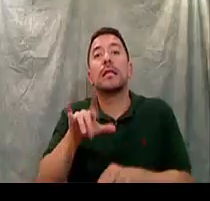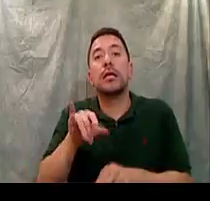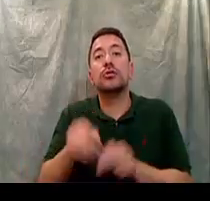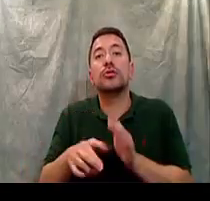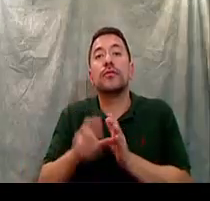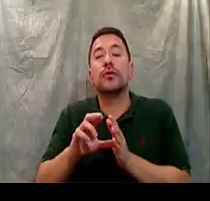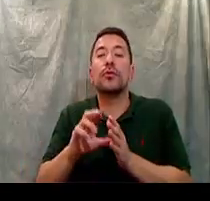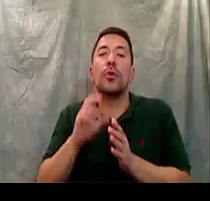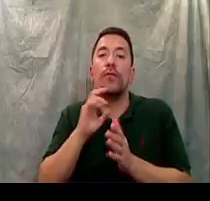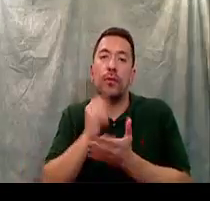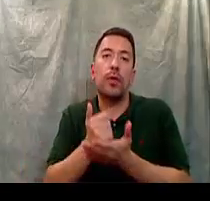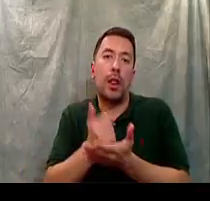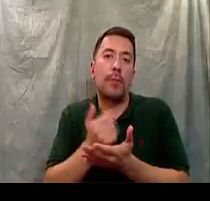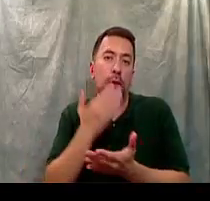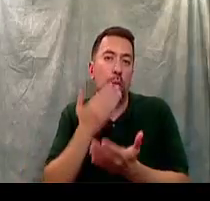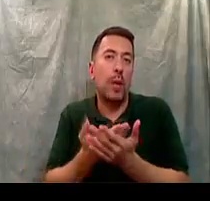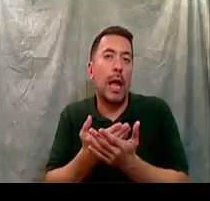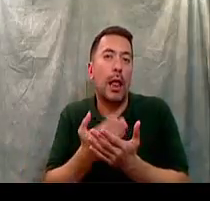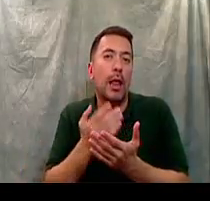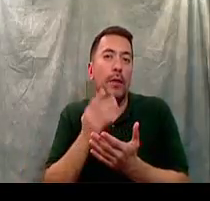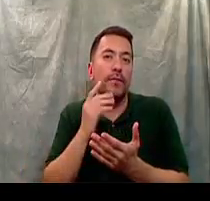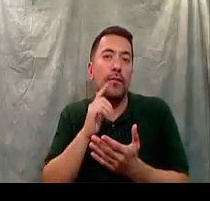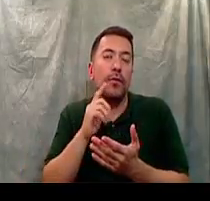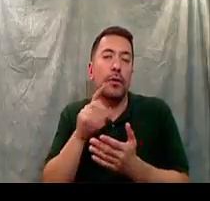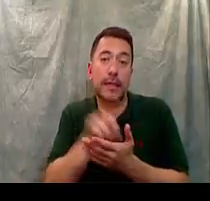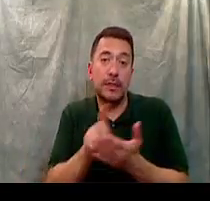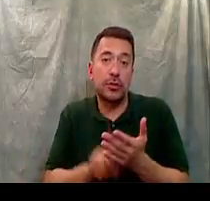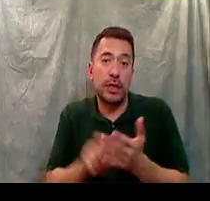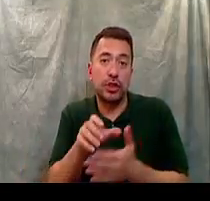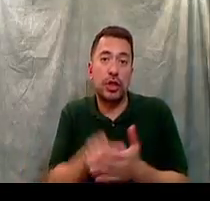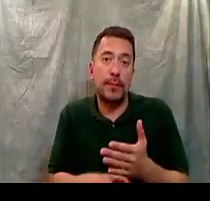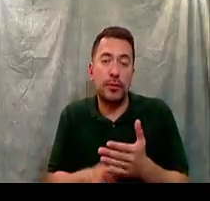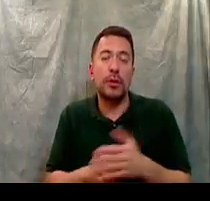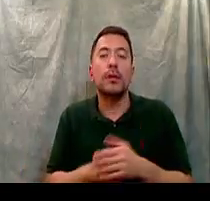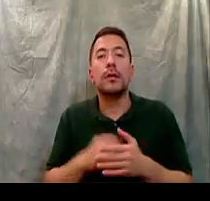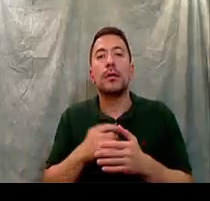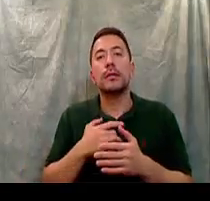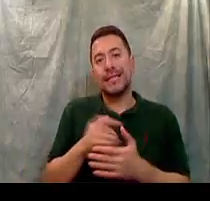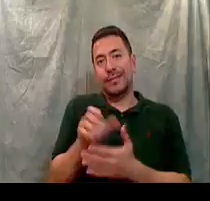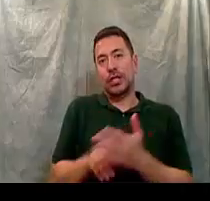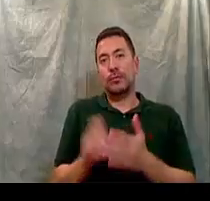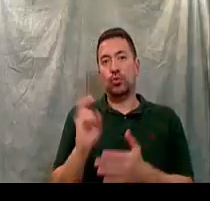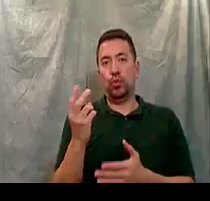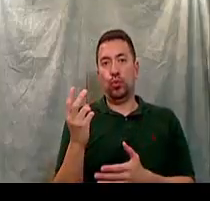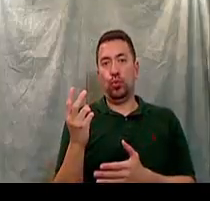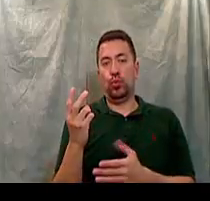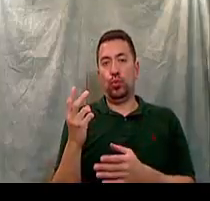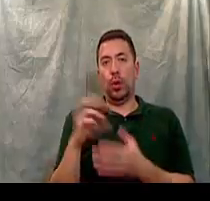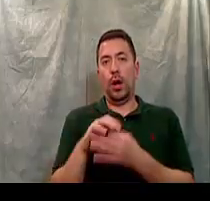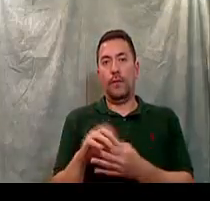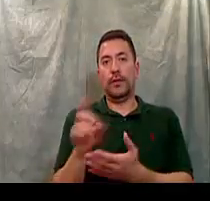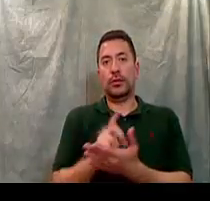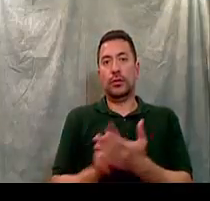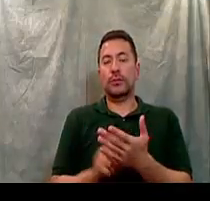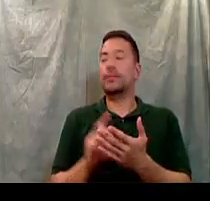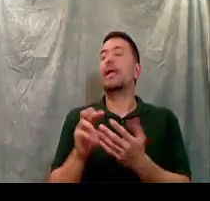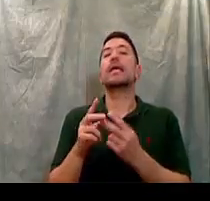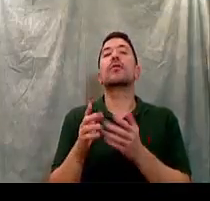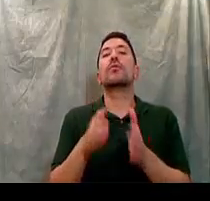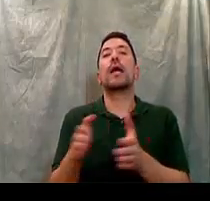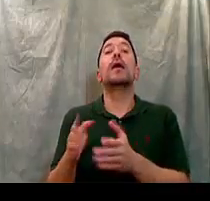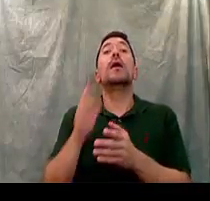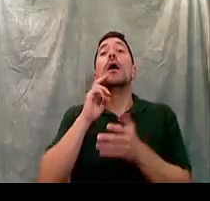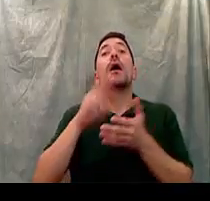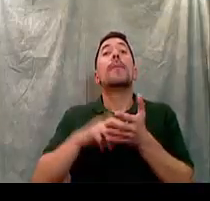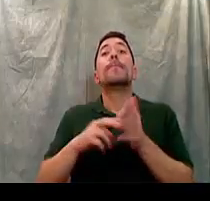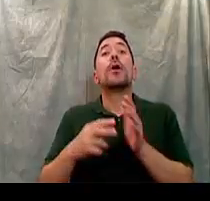to serve you well in a dissertation chapter, usually chapter 2, right, of a dissertation. In either case, the purpose of a